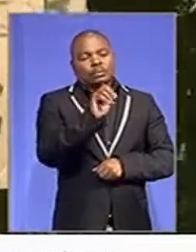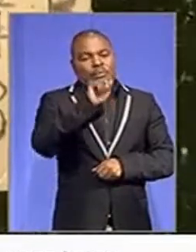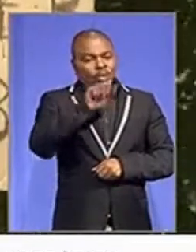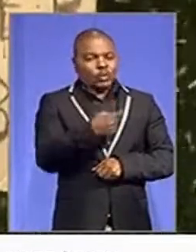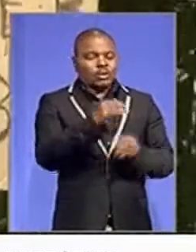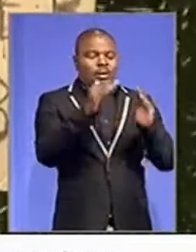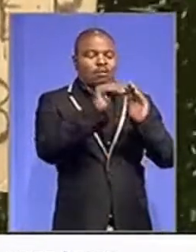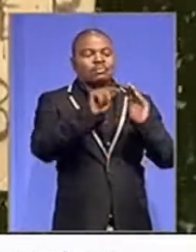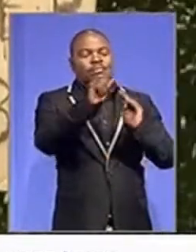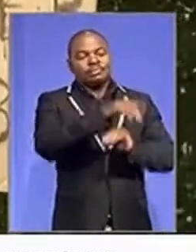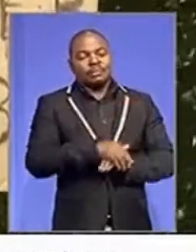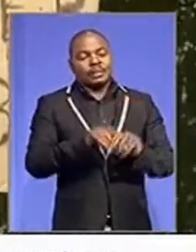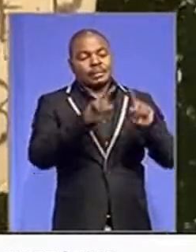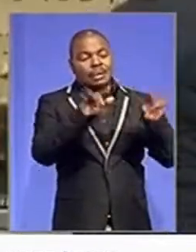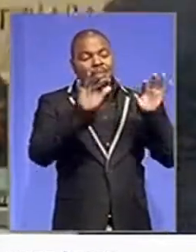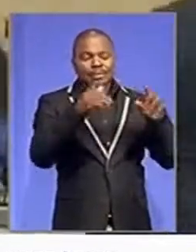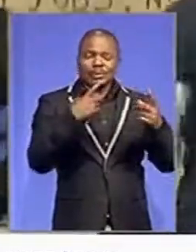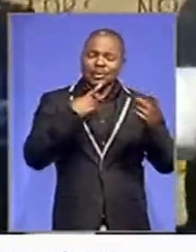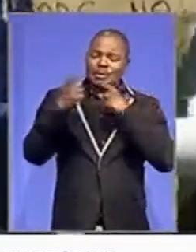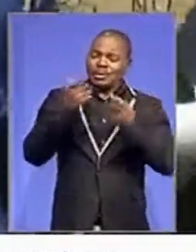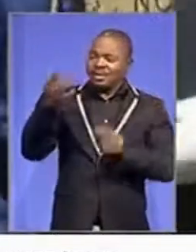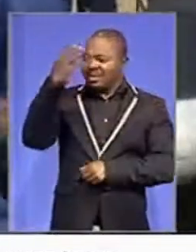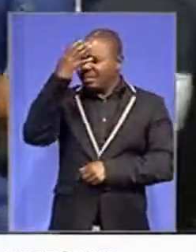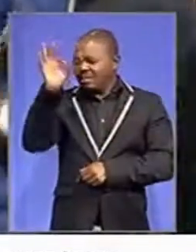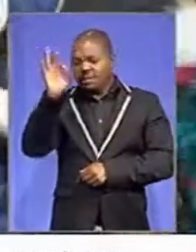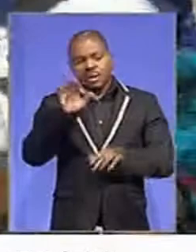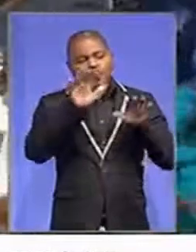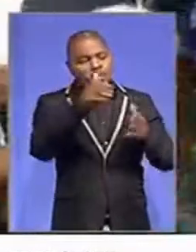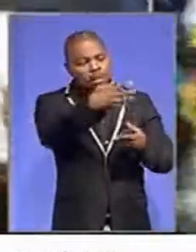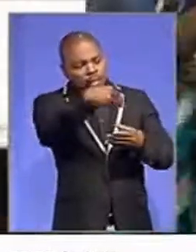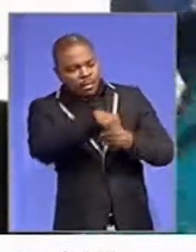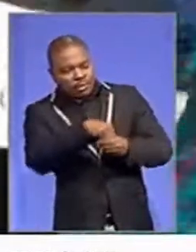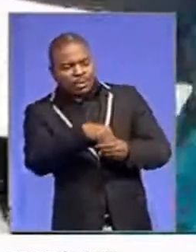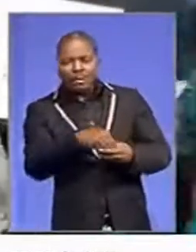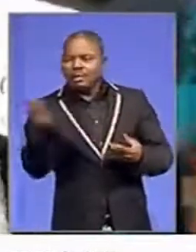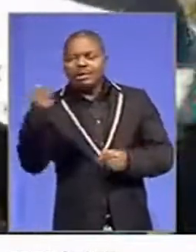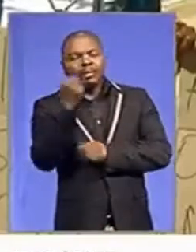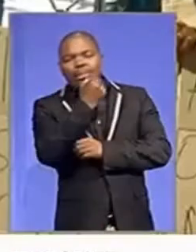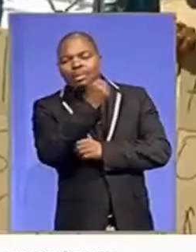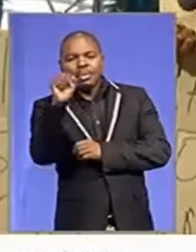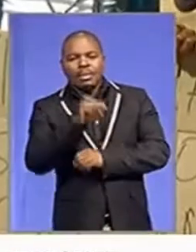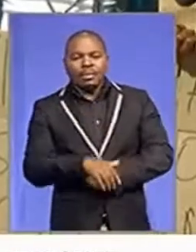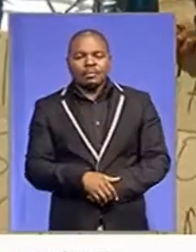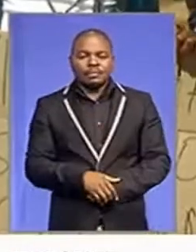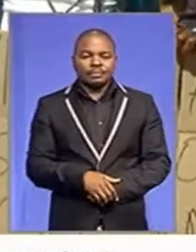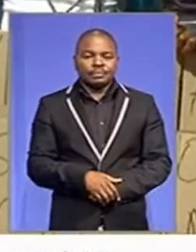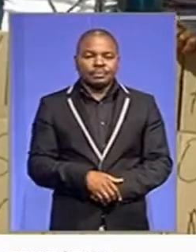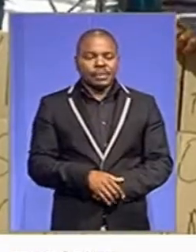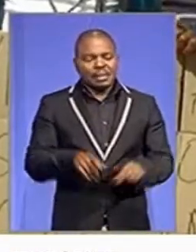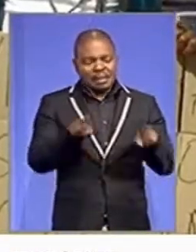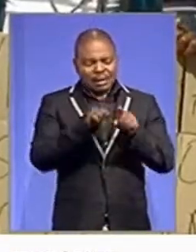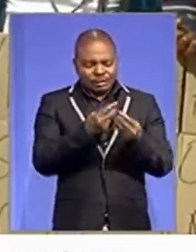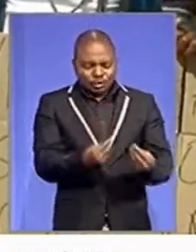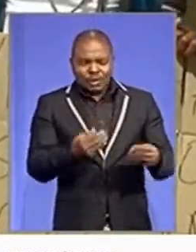20,000. Empa baahi ba qosa mmuso ka ho kwalla baahi kantle ditabeng tse ba amang. Re tshwana le bana ba